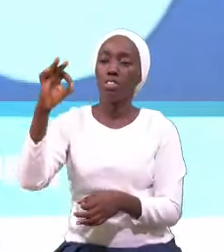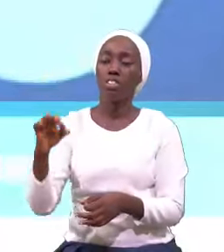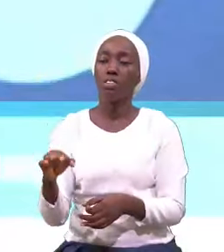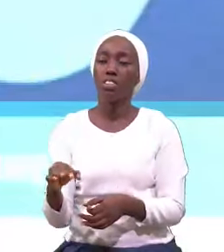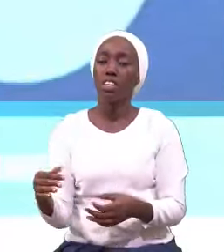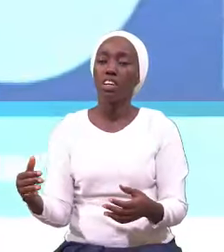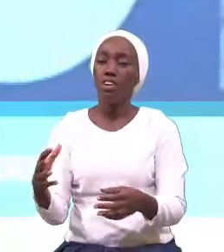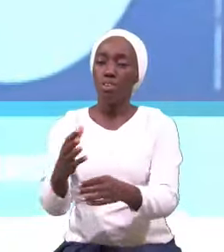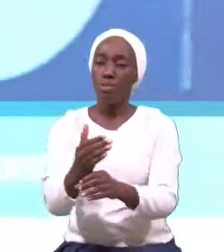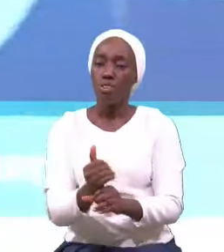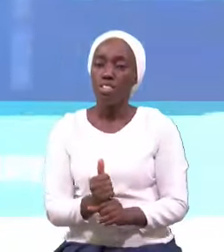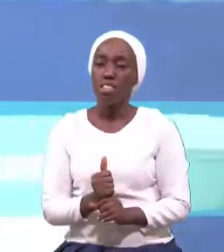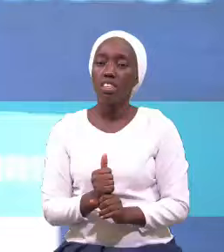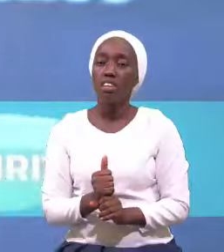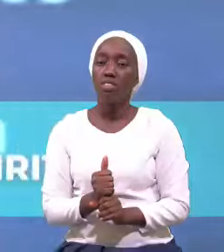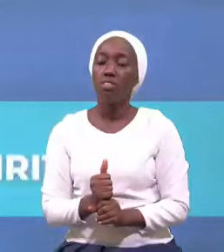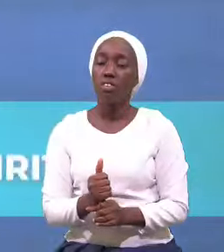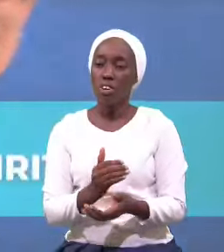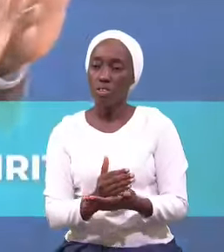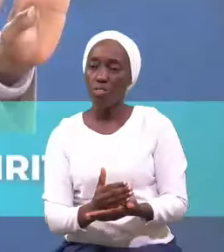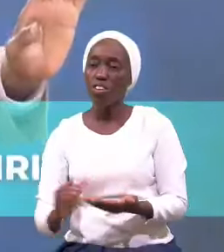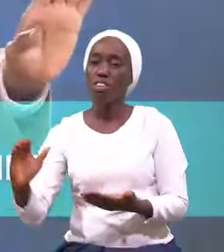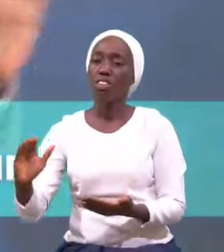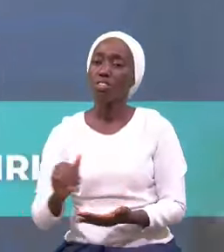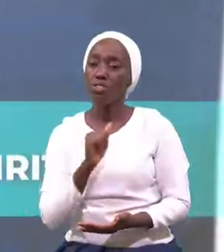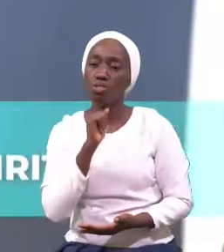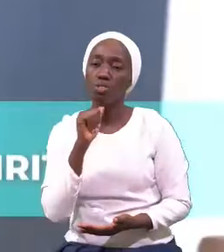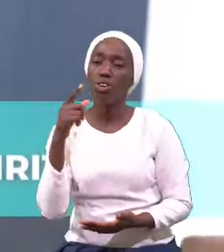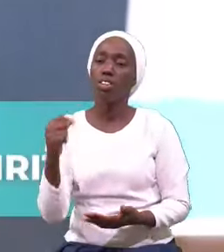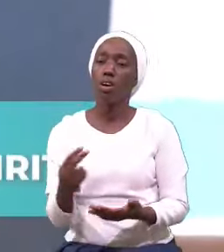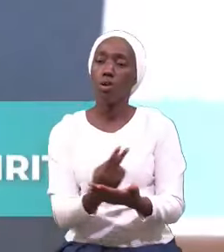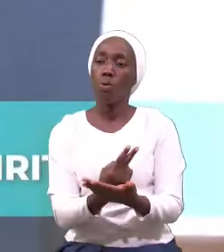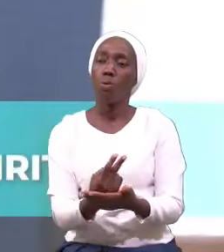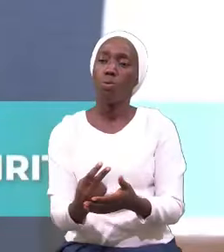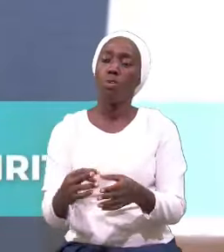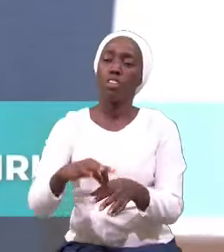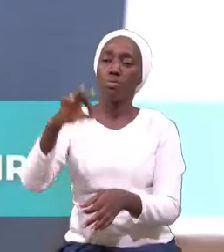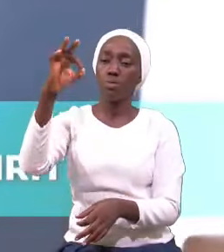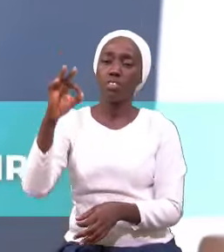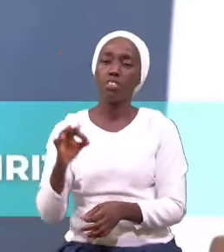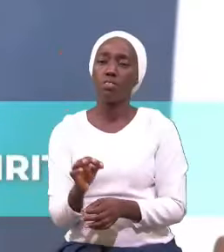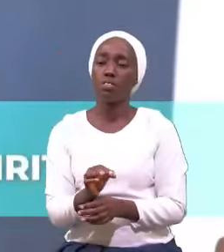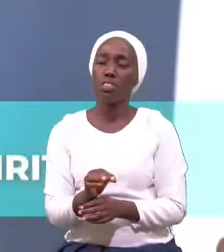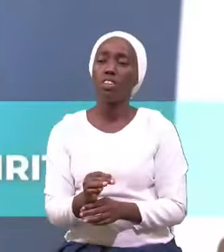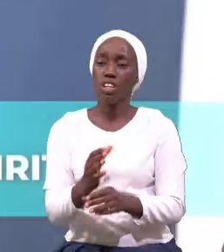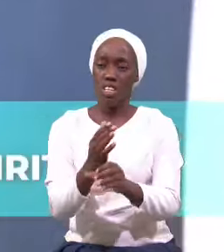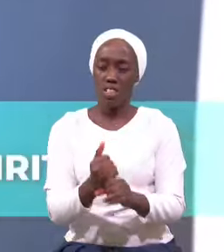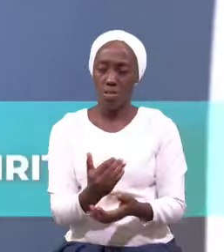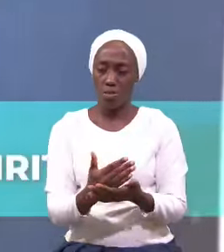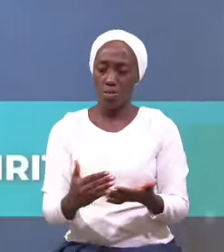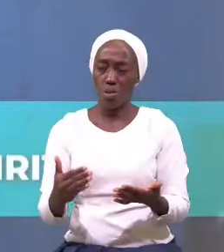If you're going to receive somebody, you're not resisting him at the same time.